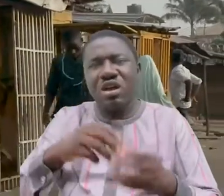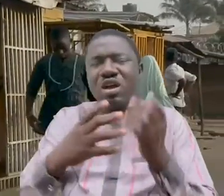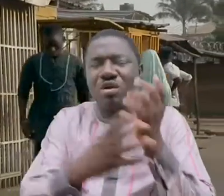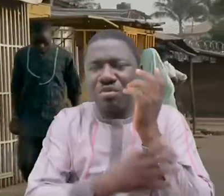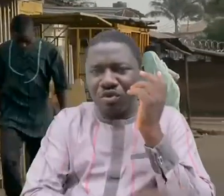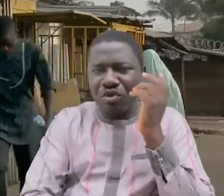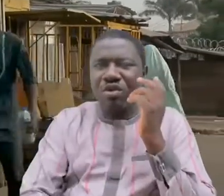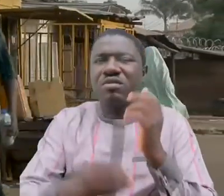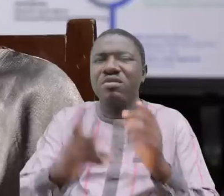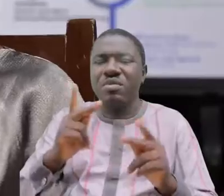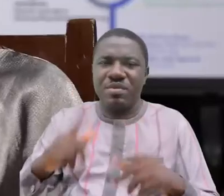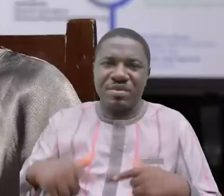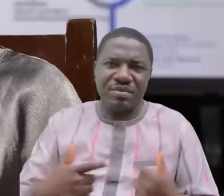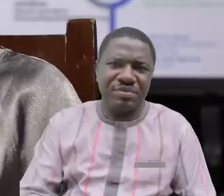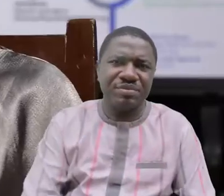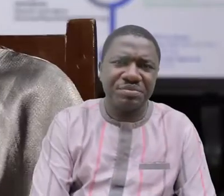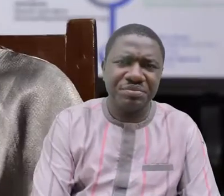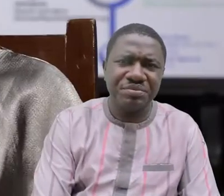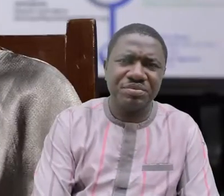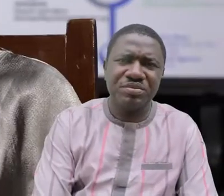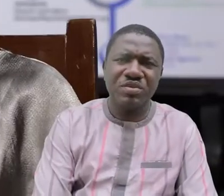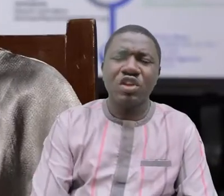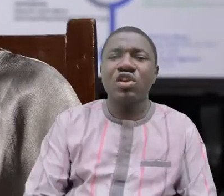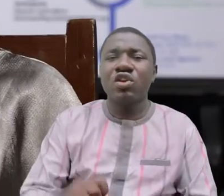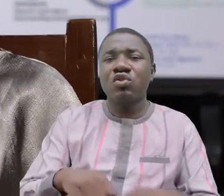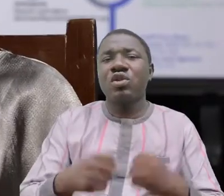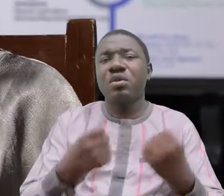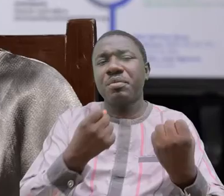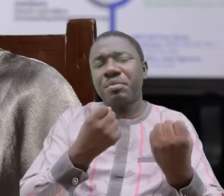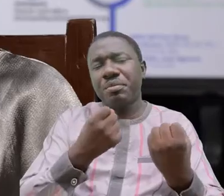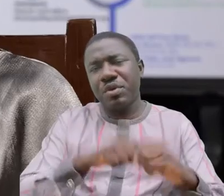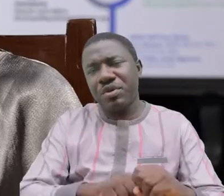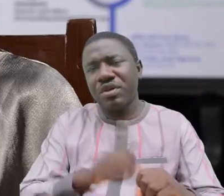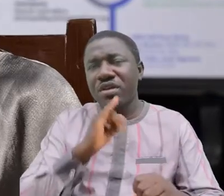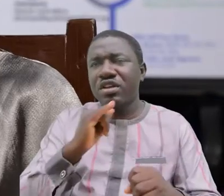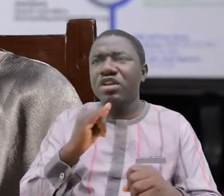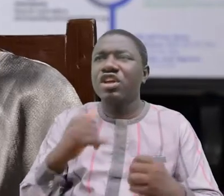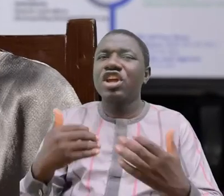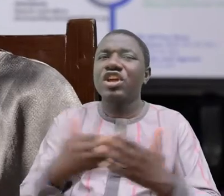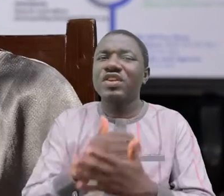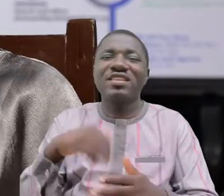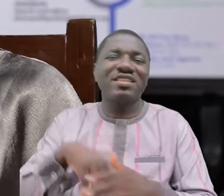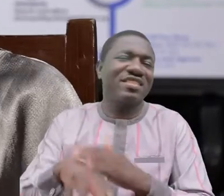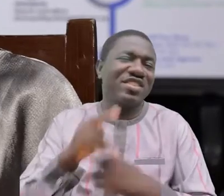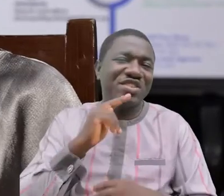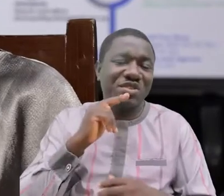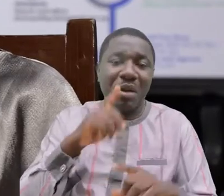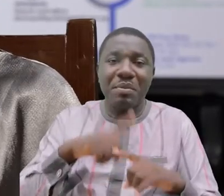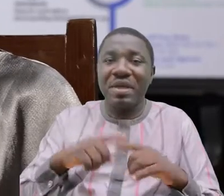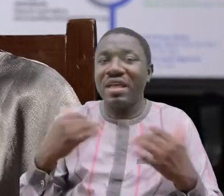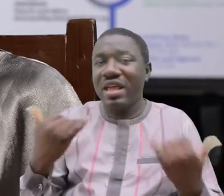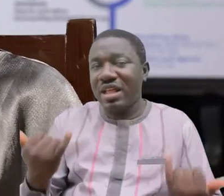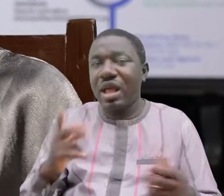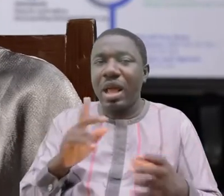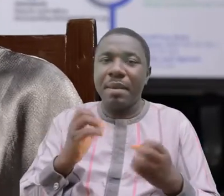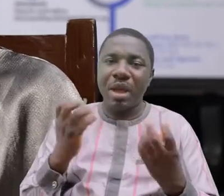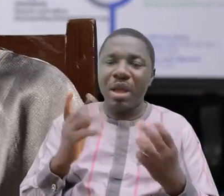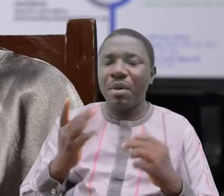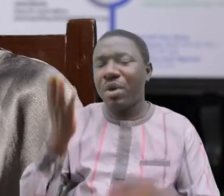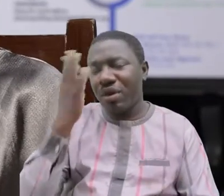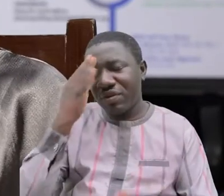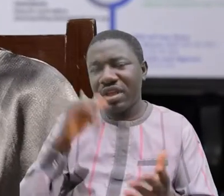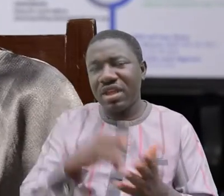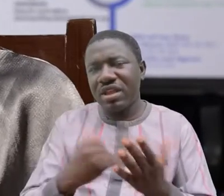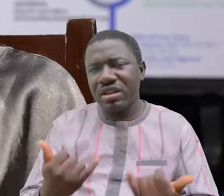and vulnerable. Social protection is new in Nigeria, and that's what is trending now, because government need to provide